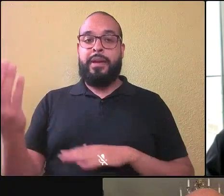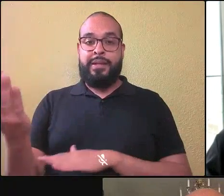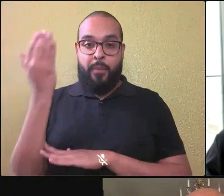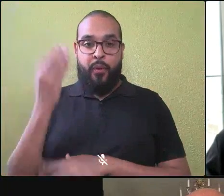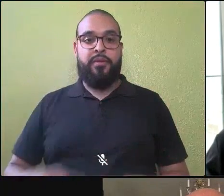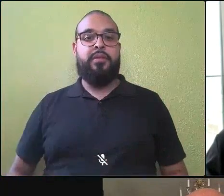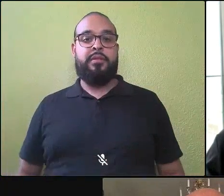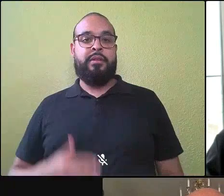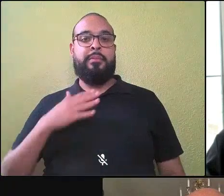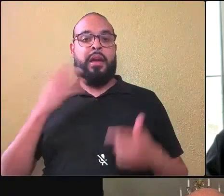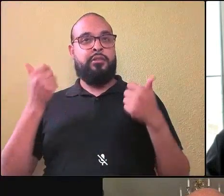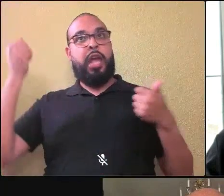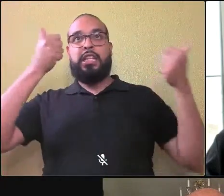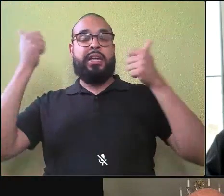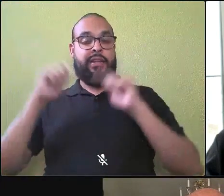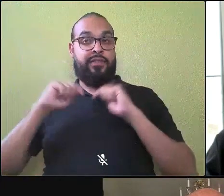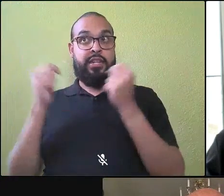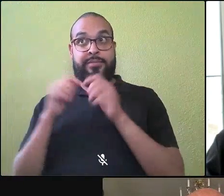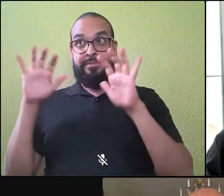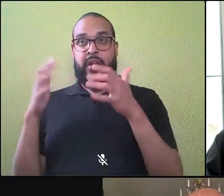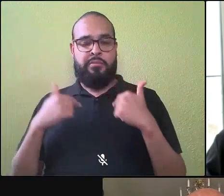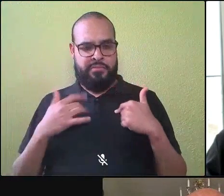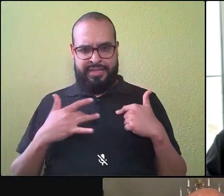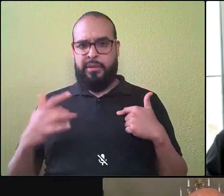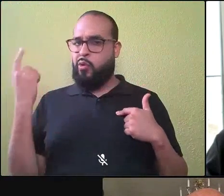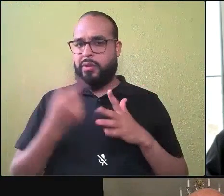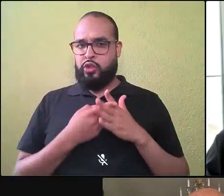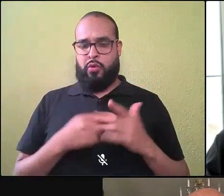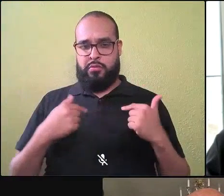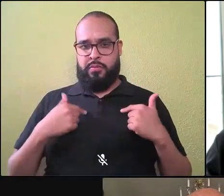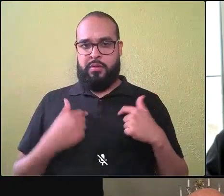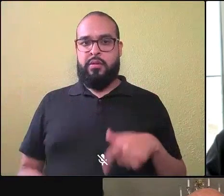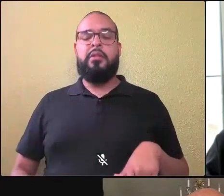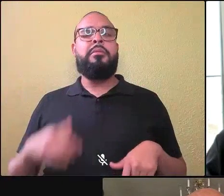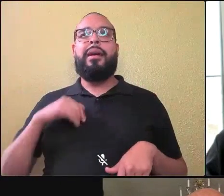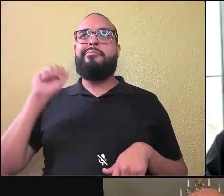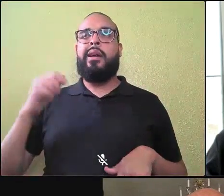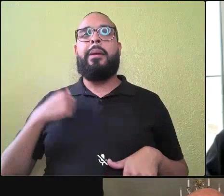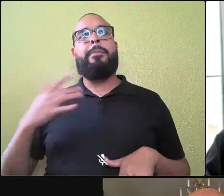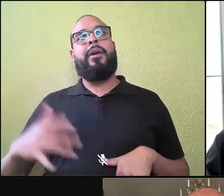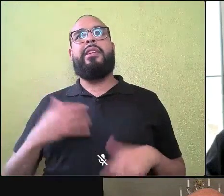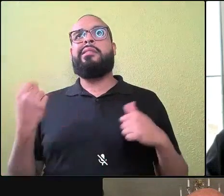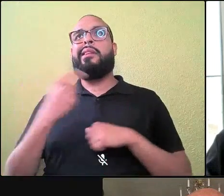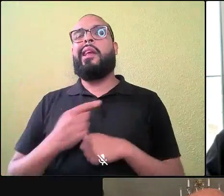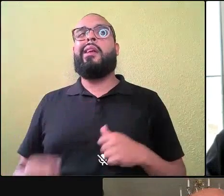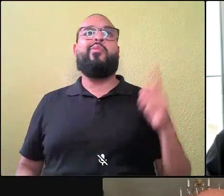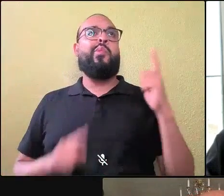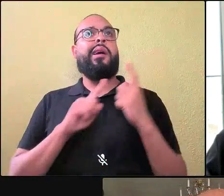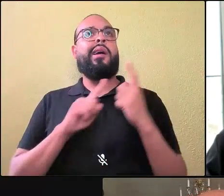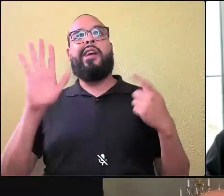myself, and I go first, how I'm feeling on a scale of 1 to 5, both professionally and